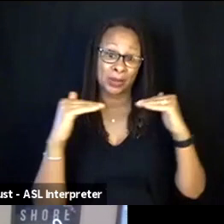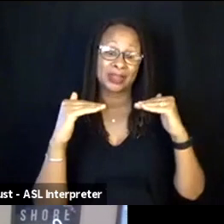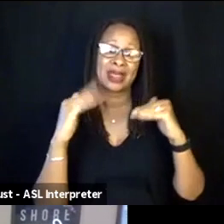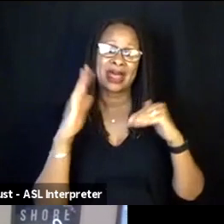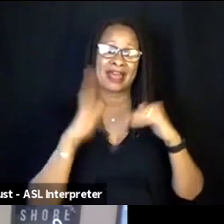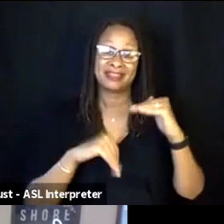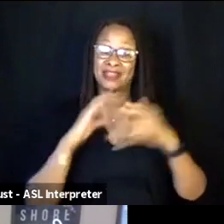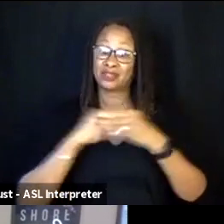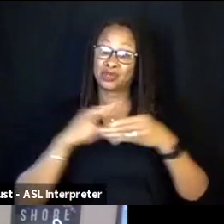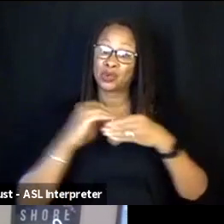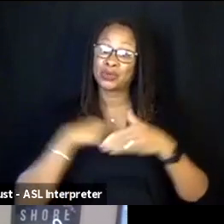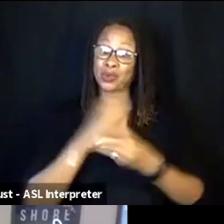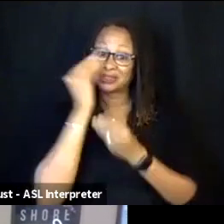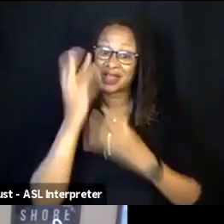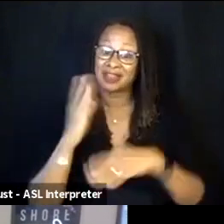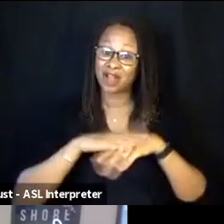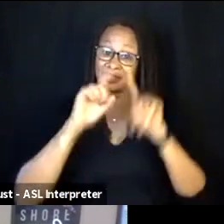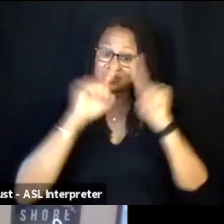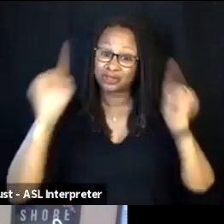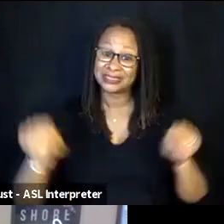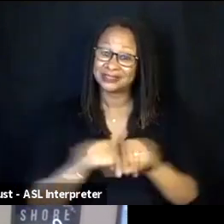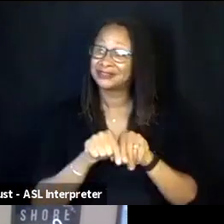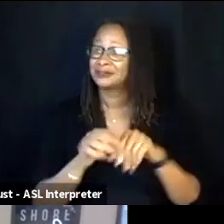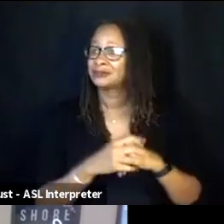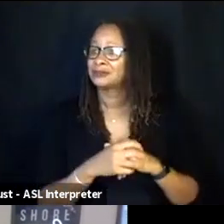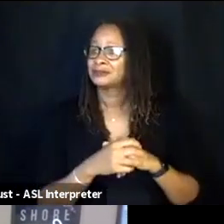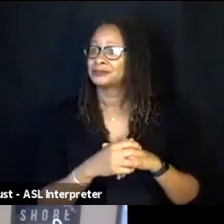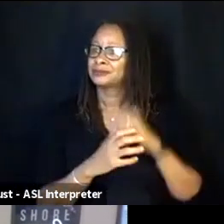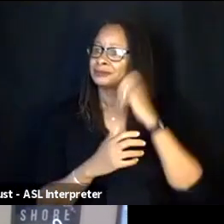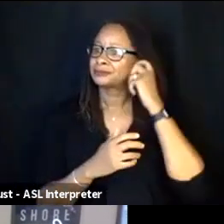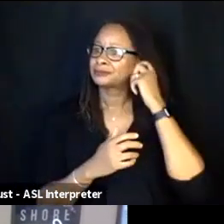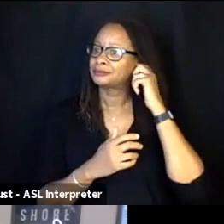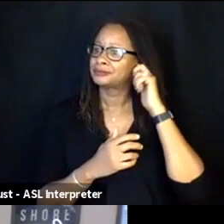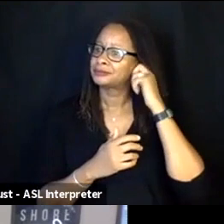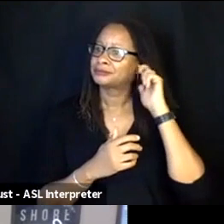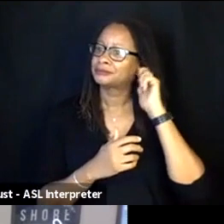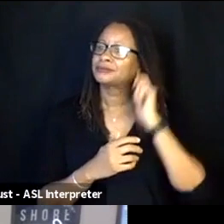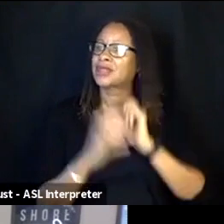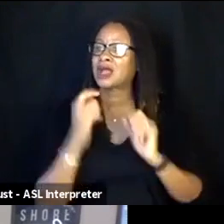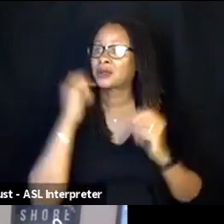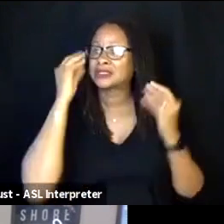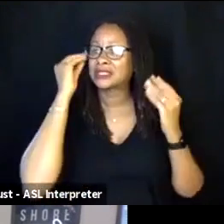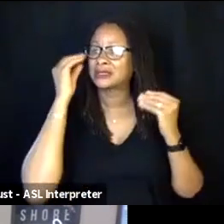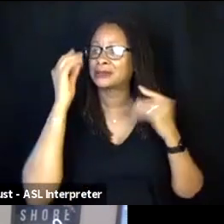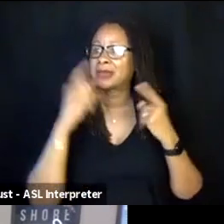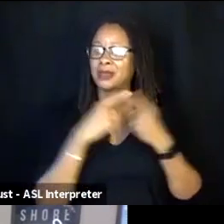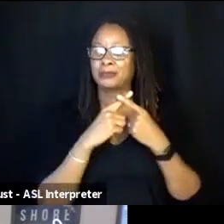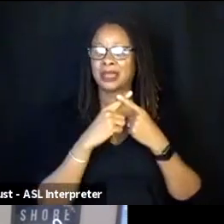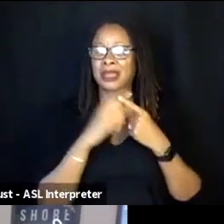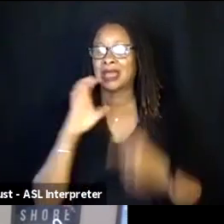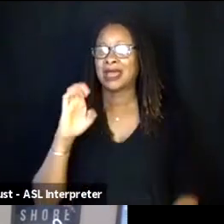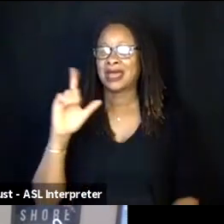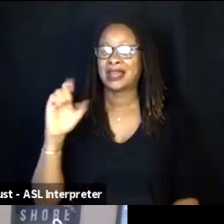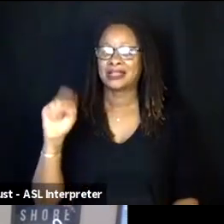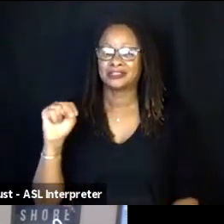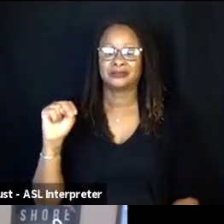the stories that we're telling on the screen. I was just thinking about the Ellen DeGeneres show,